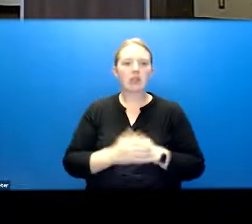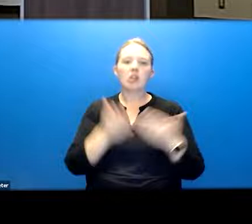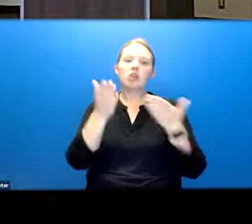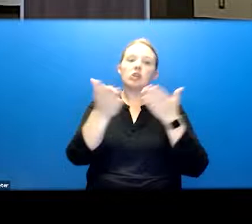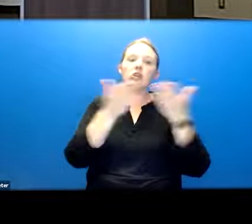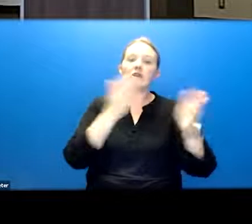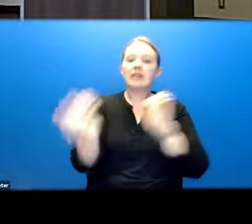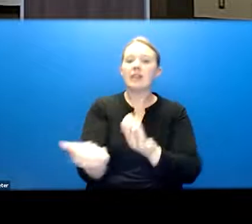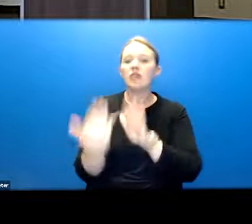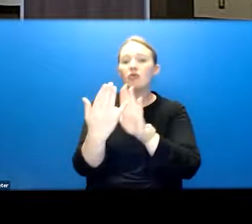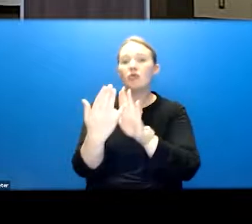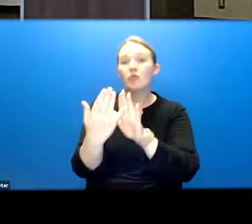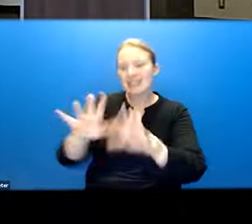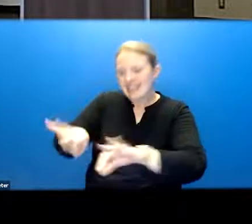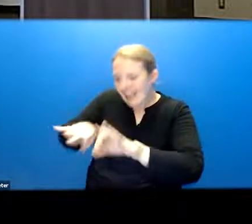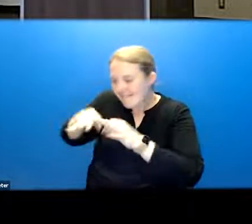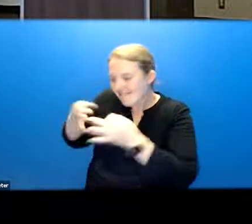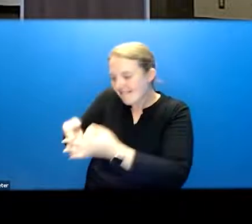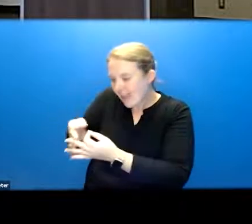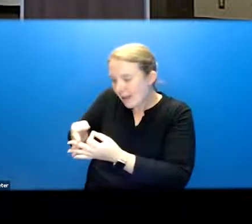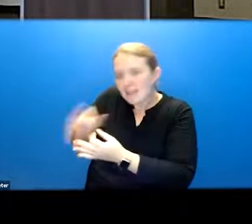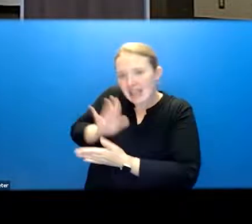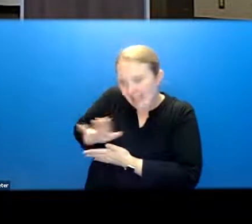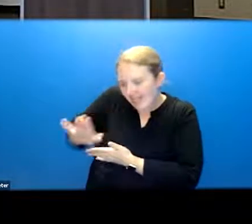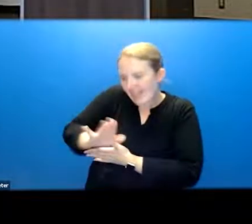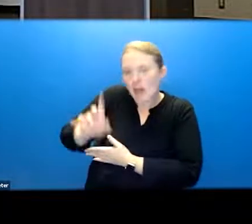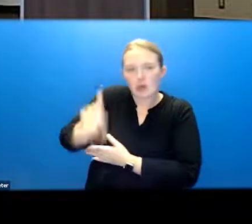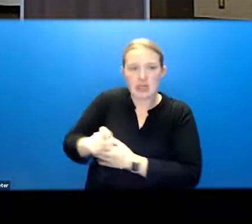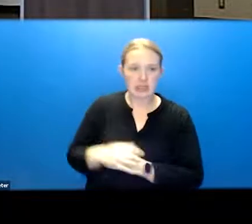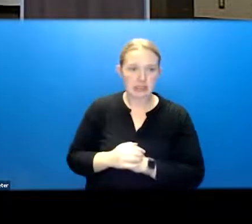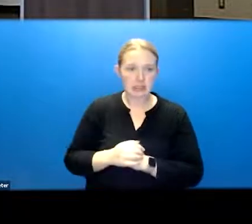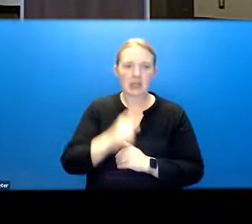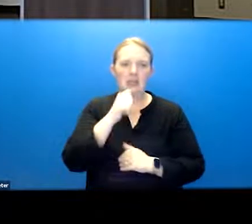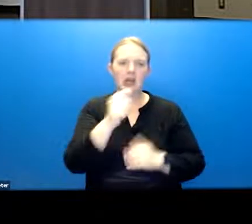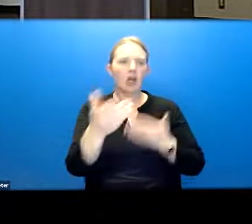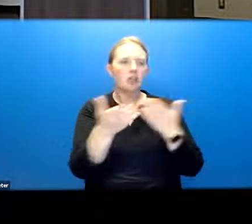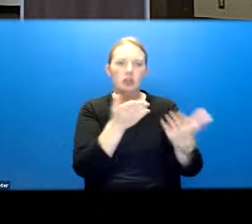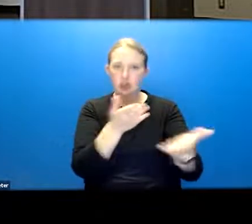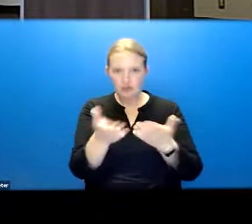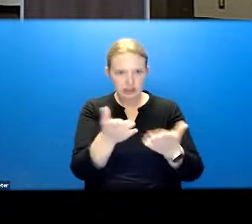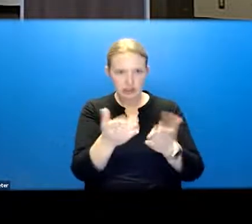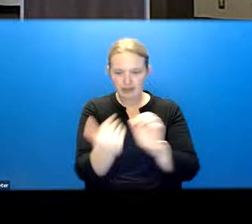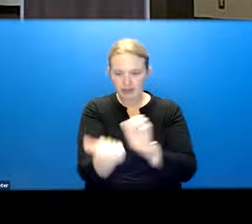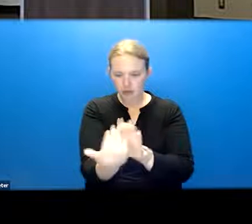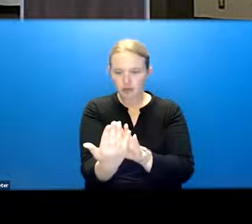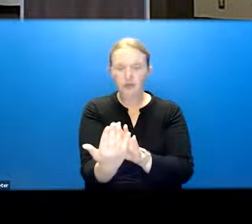services that address the needs of family members, not services that address